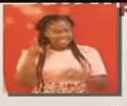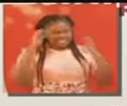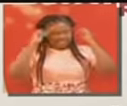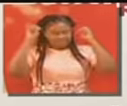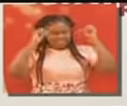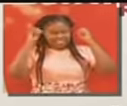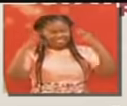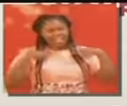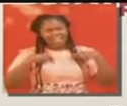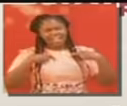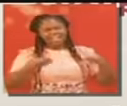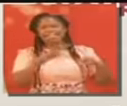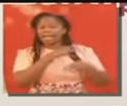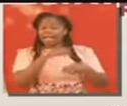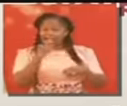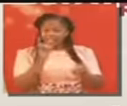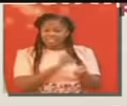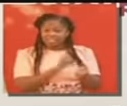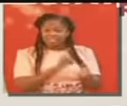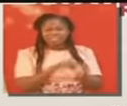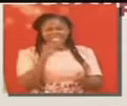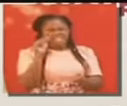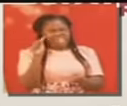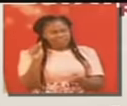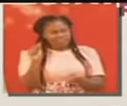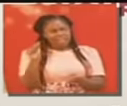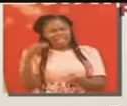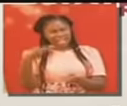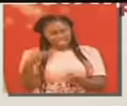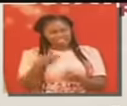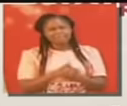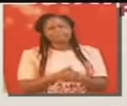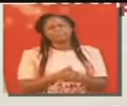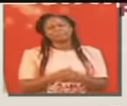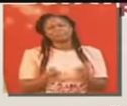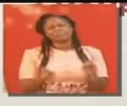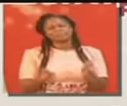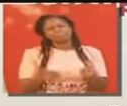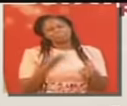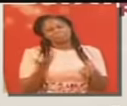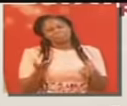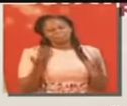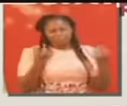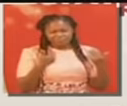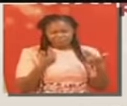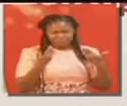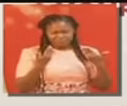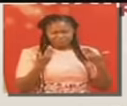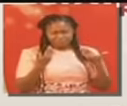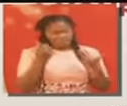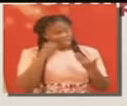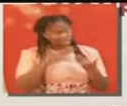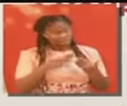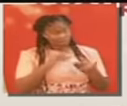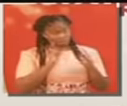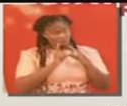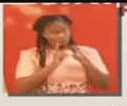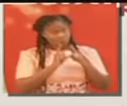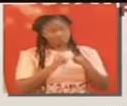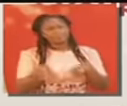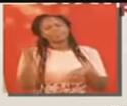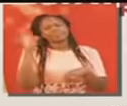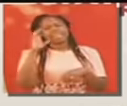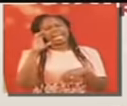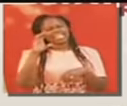and Dr. Avery Hines, Technical Director of the Epidemiology Division. I am Candice Alcantara, Manager